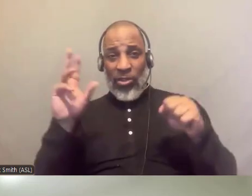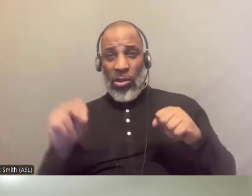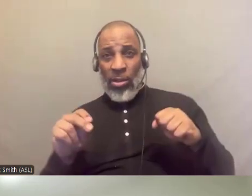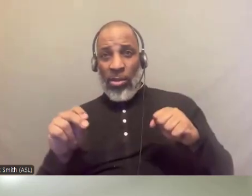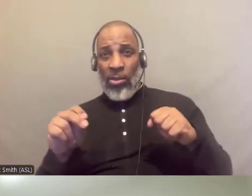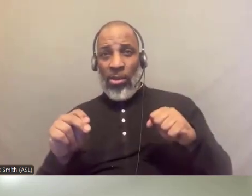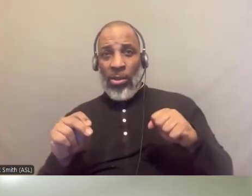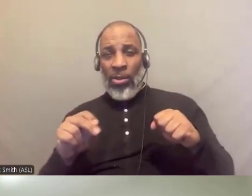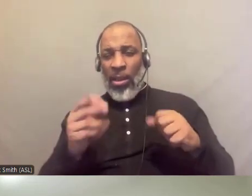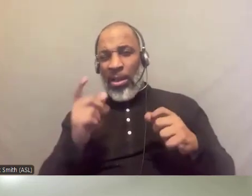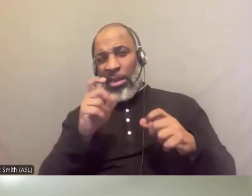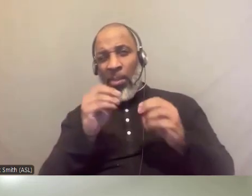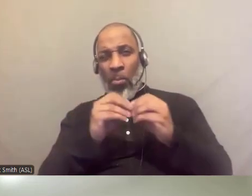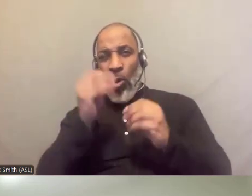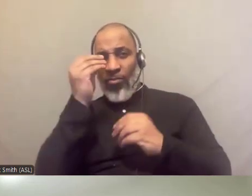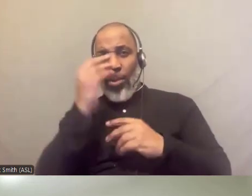and